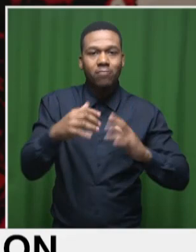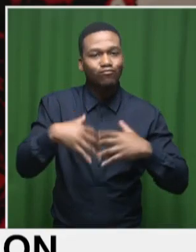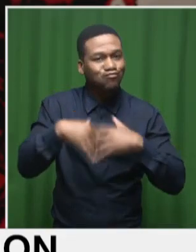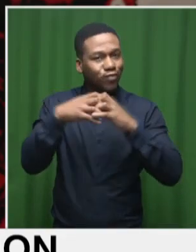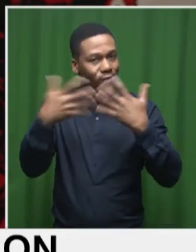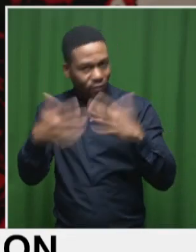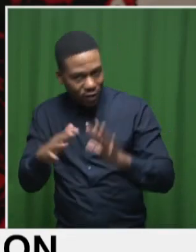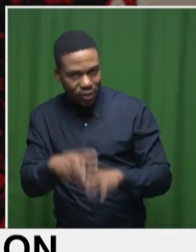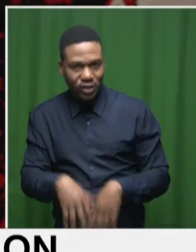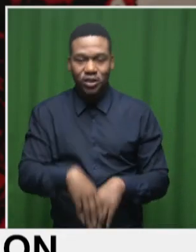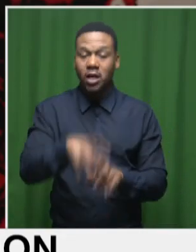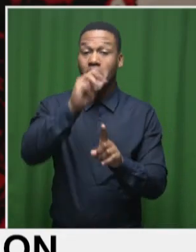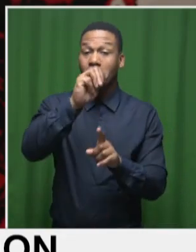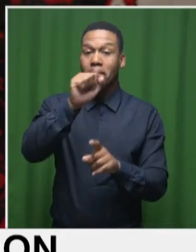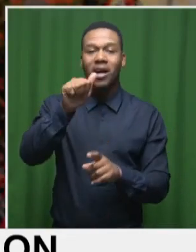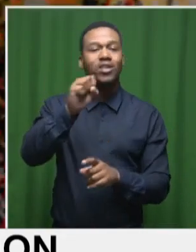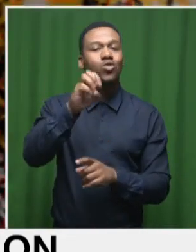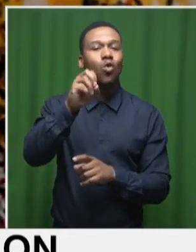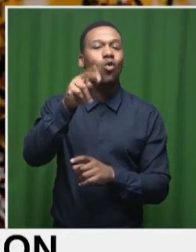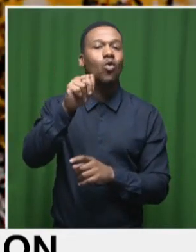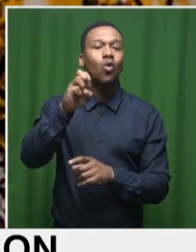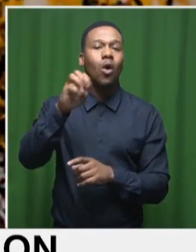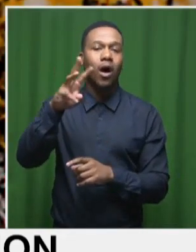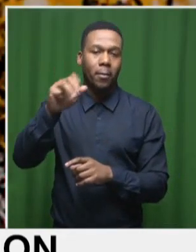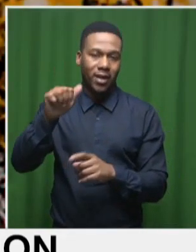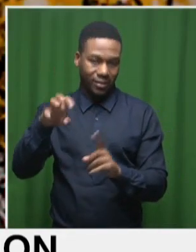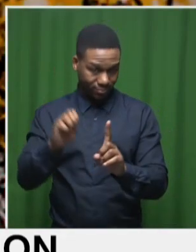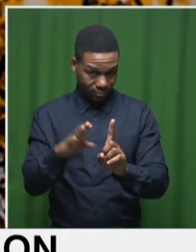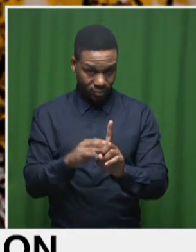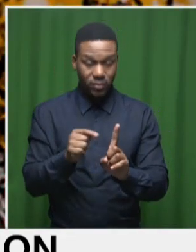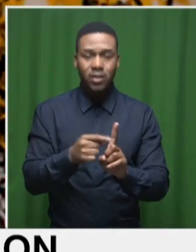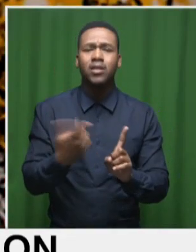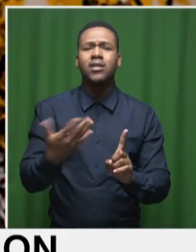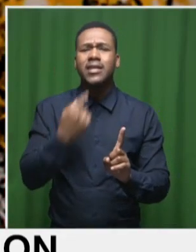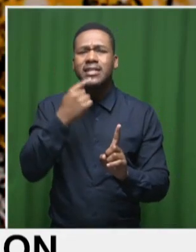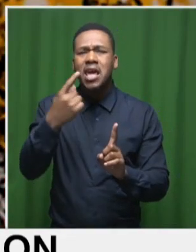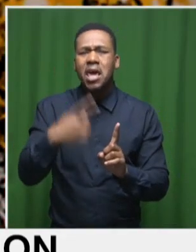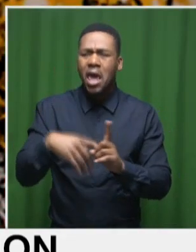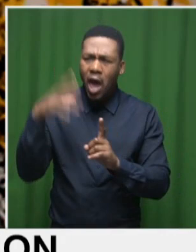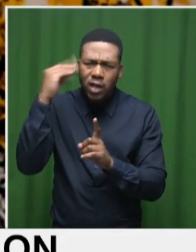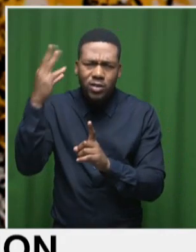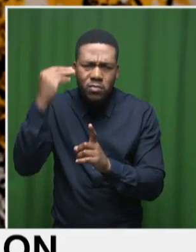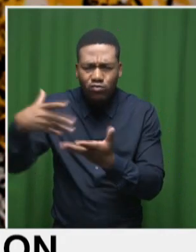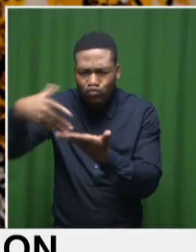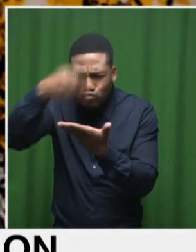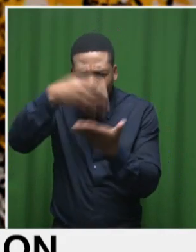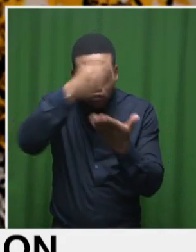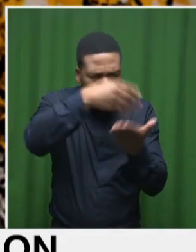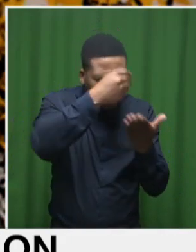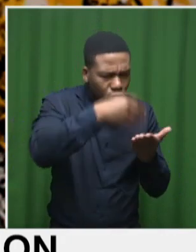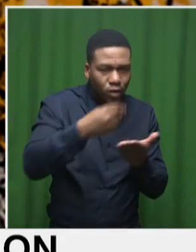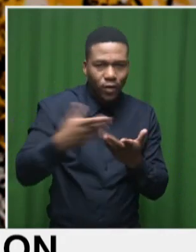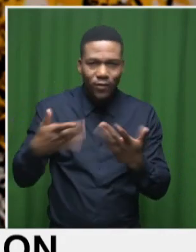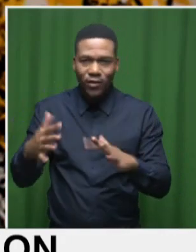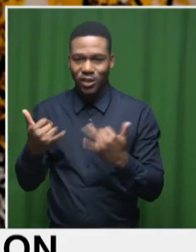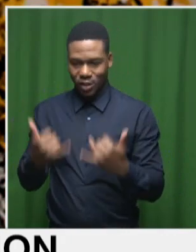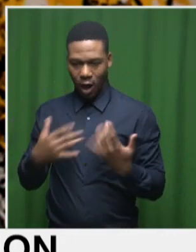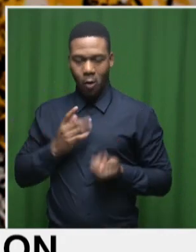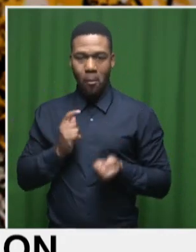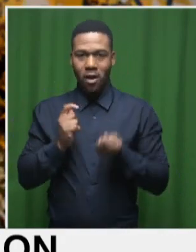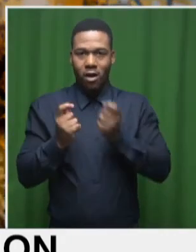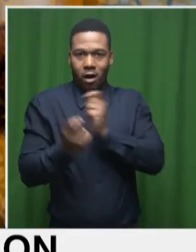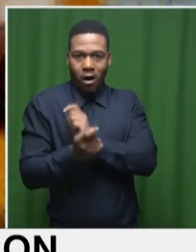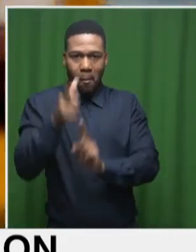he has collaborated with both national and international brands. He says all these experiences have contributed to who he has become